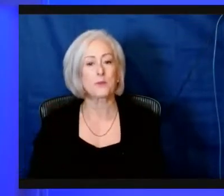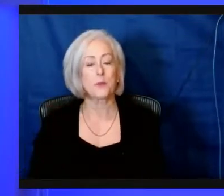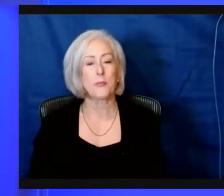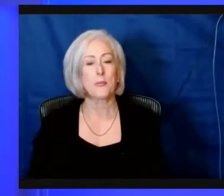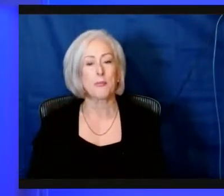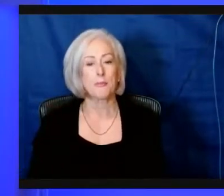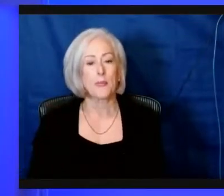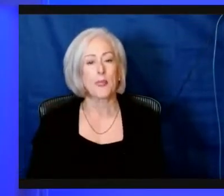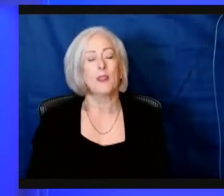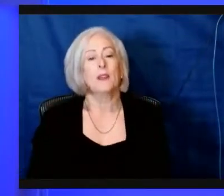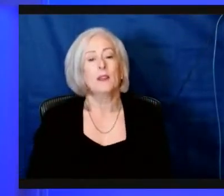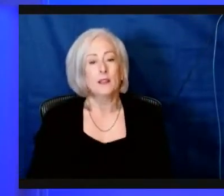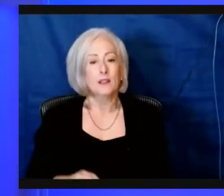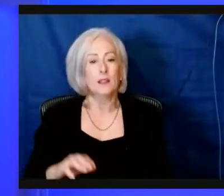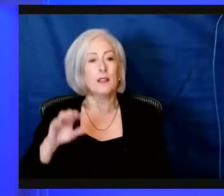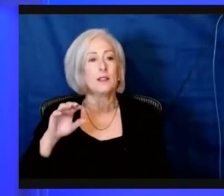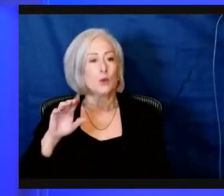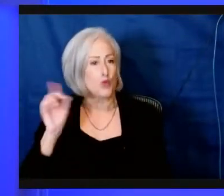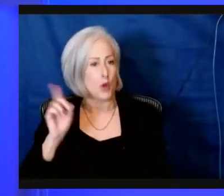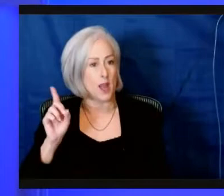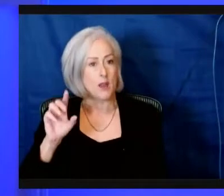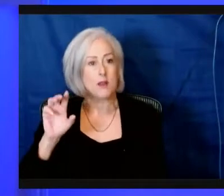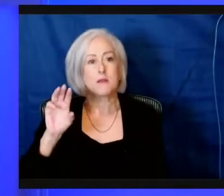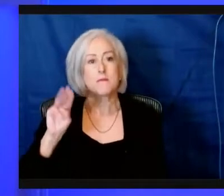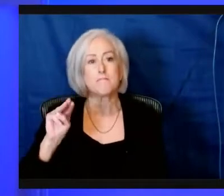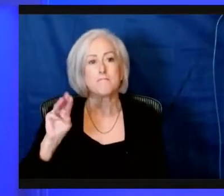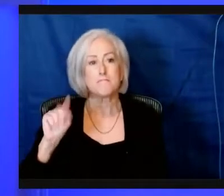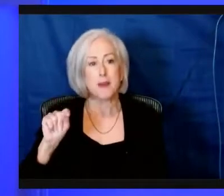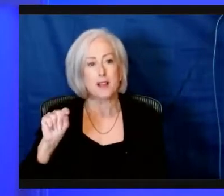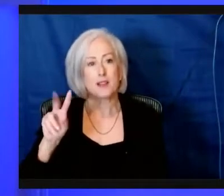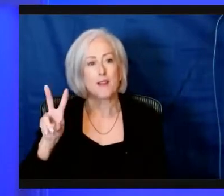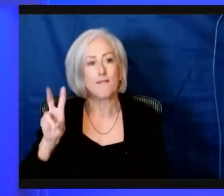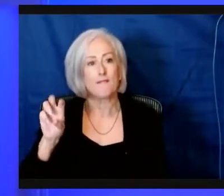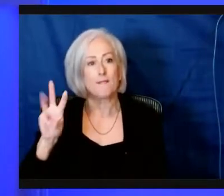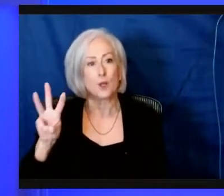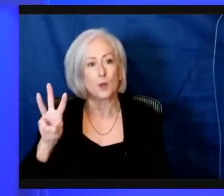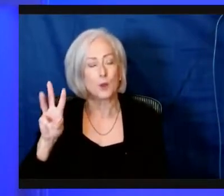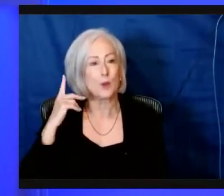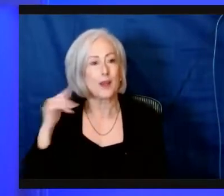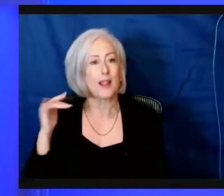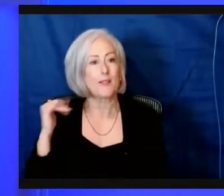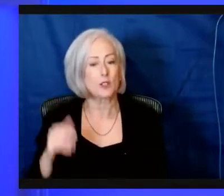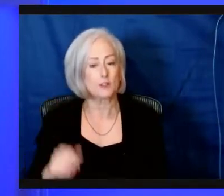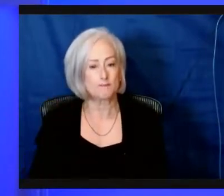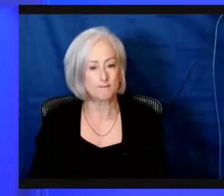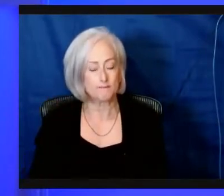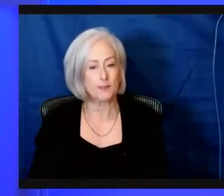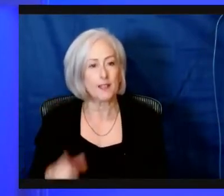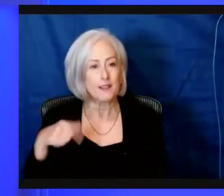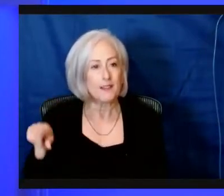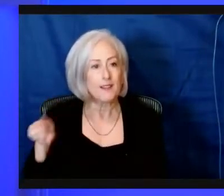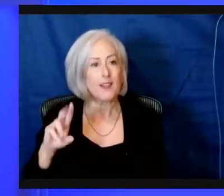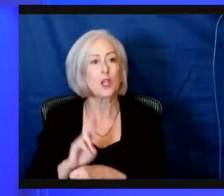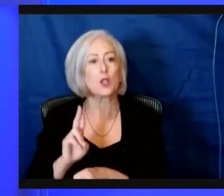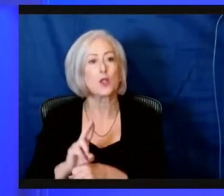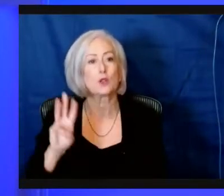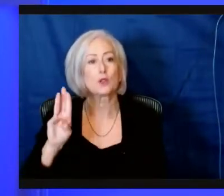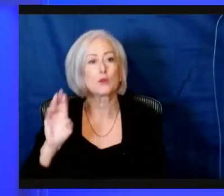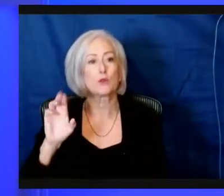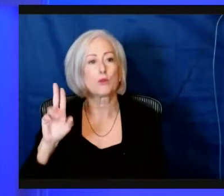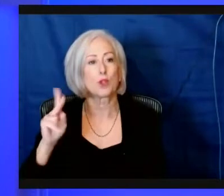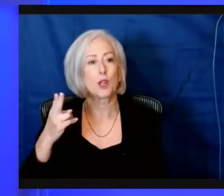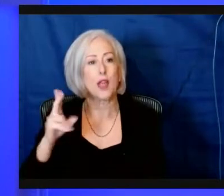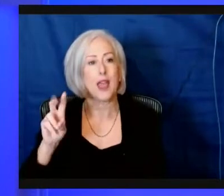Mount View, California. And they have used the Brookhaven National Laboratory Linear